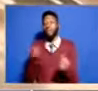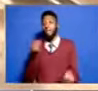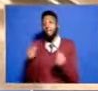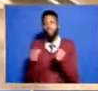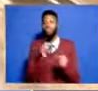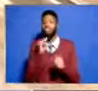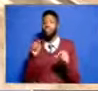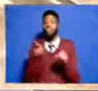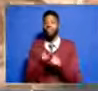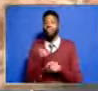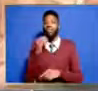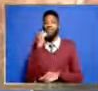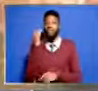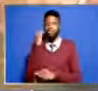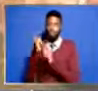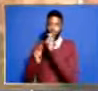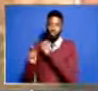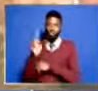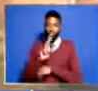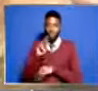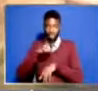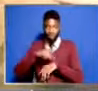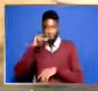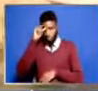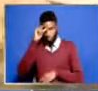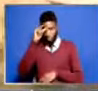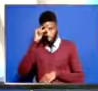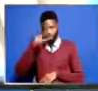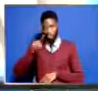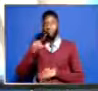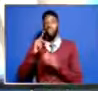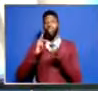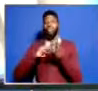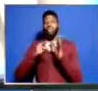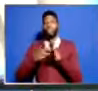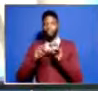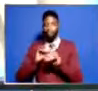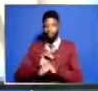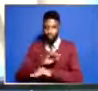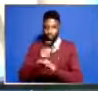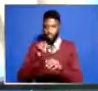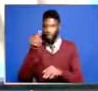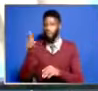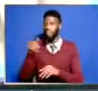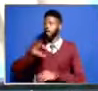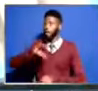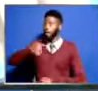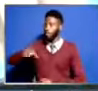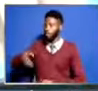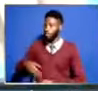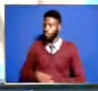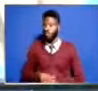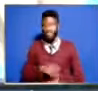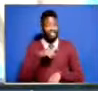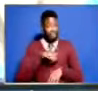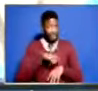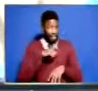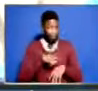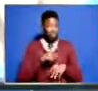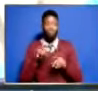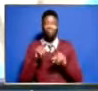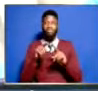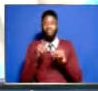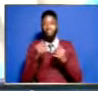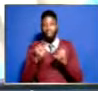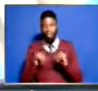home, as the government ramps up the project to other counties. After the testing, there is a process where there is analysis done and